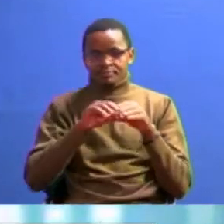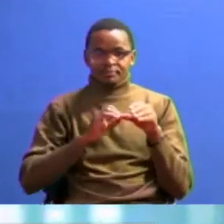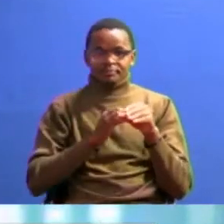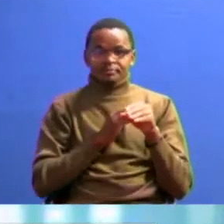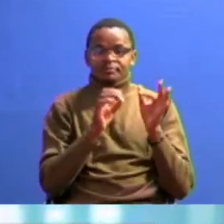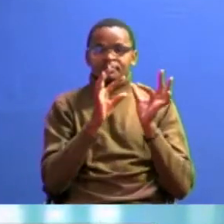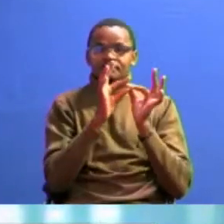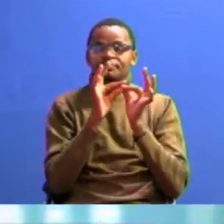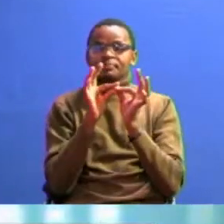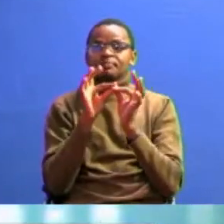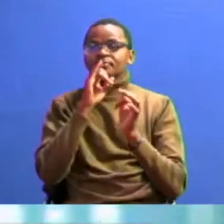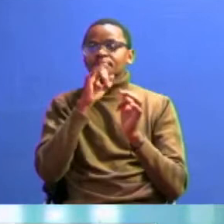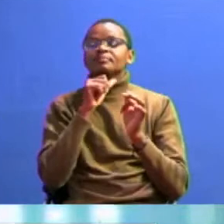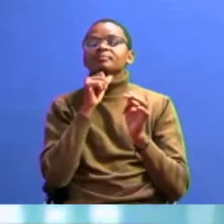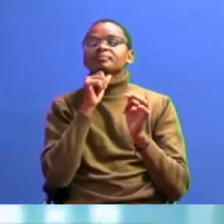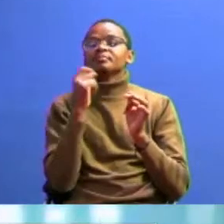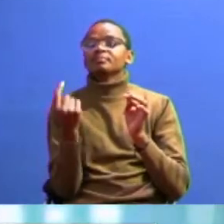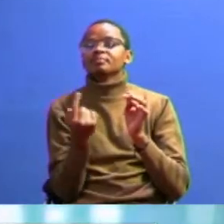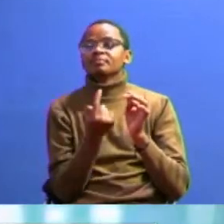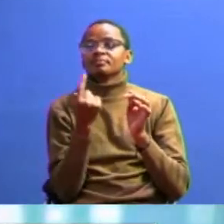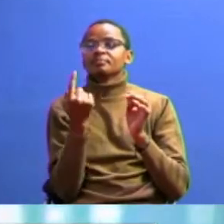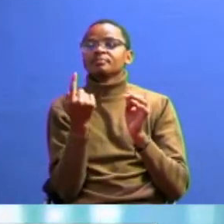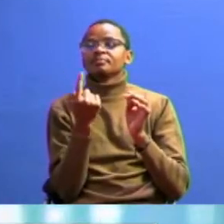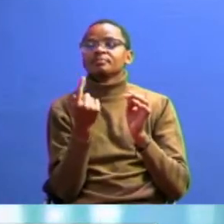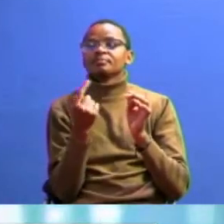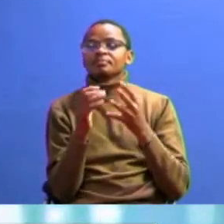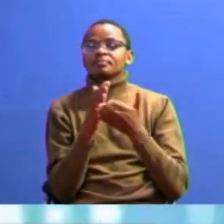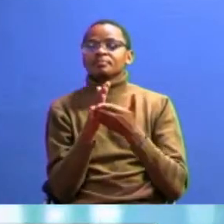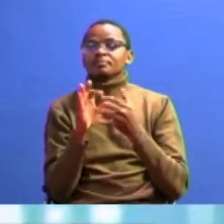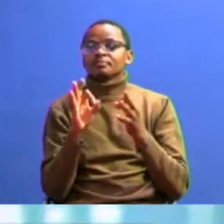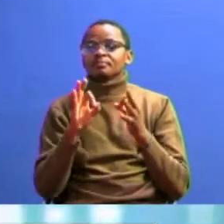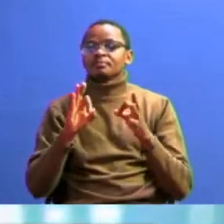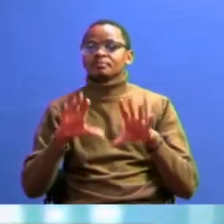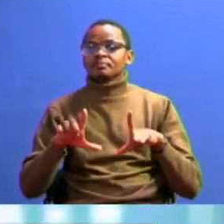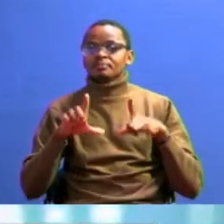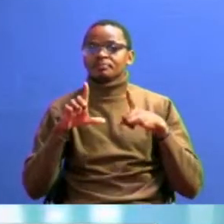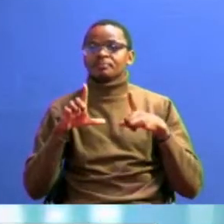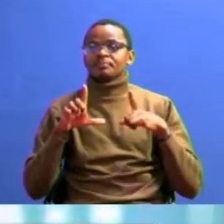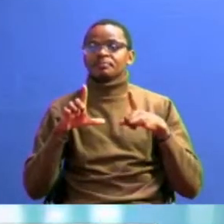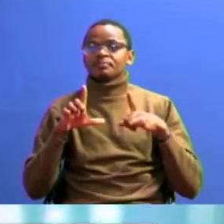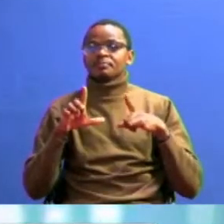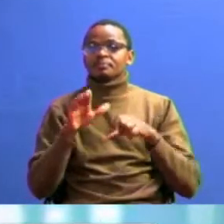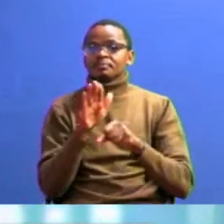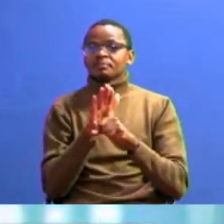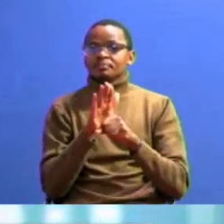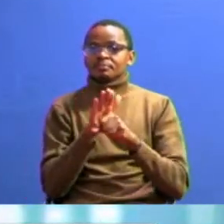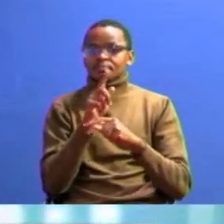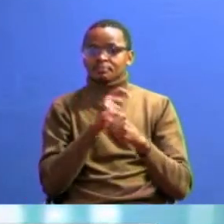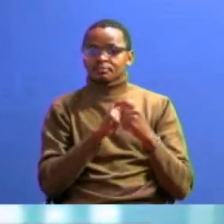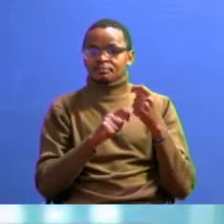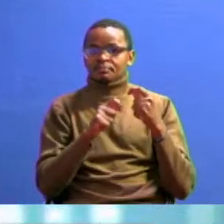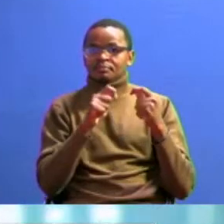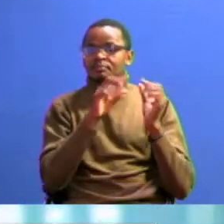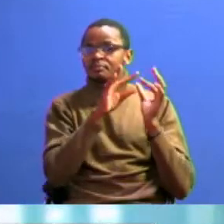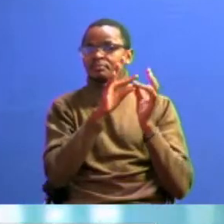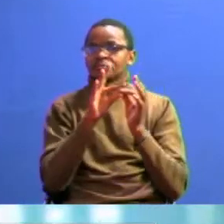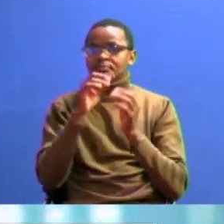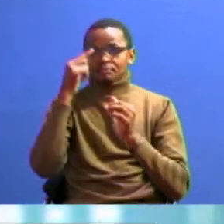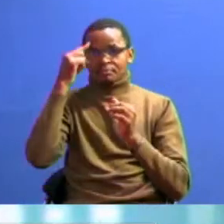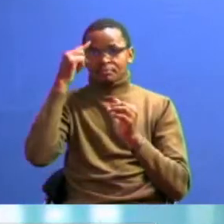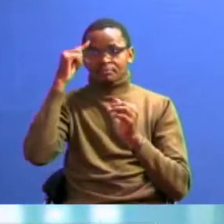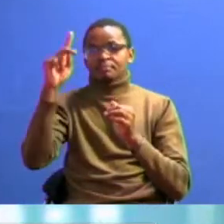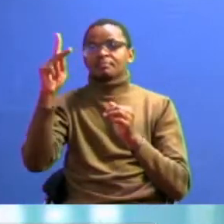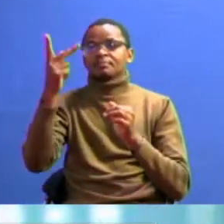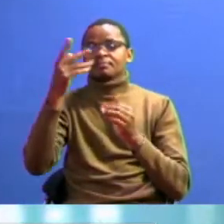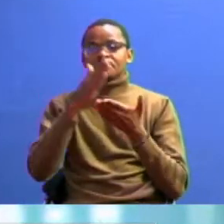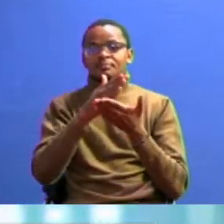culture is not only a part and parcel of our lives, particularly in our traditional cultures. Let me think about Kenya.